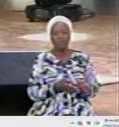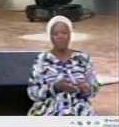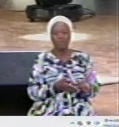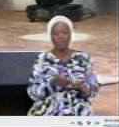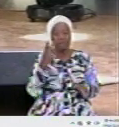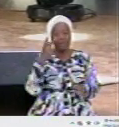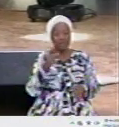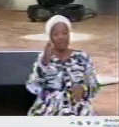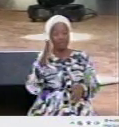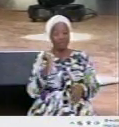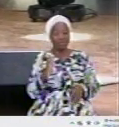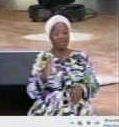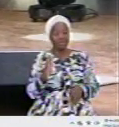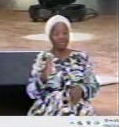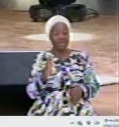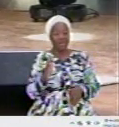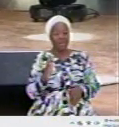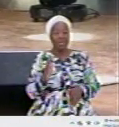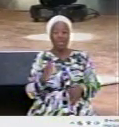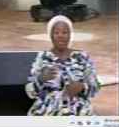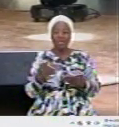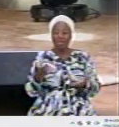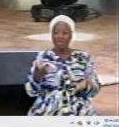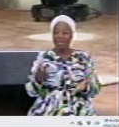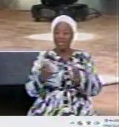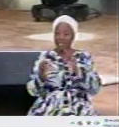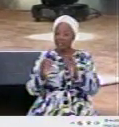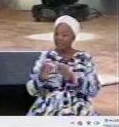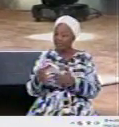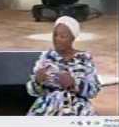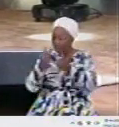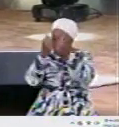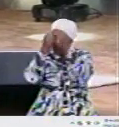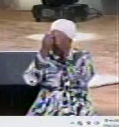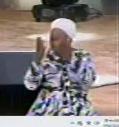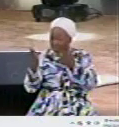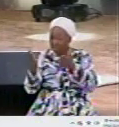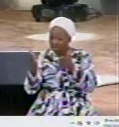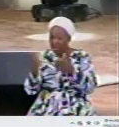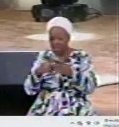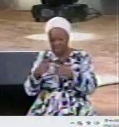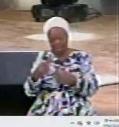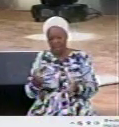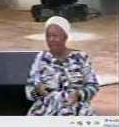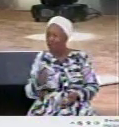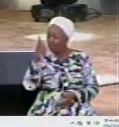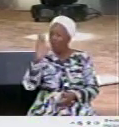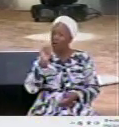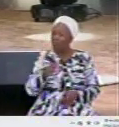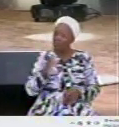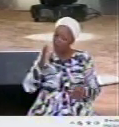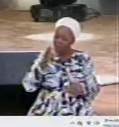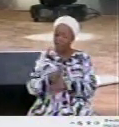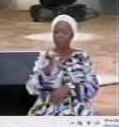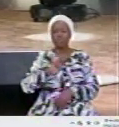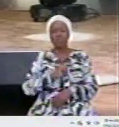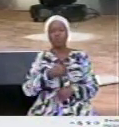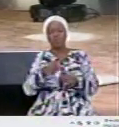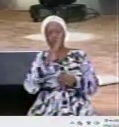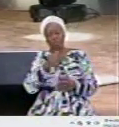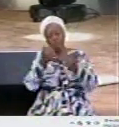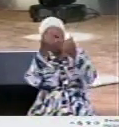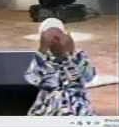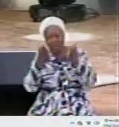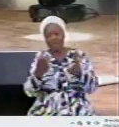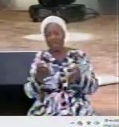says, if you be willing and obedient, ah God, can you force us to be obedient? He says, no, I won't force anything. Can't